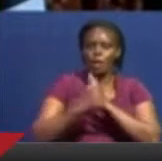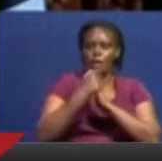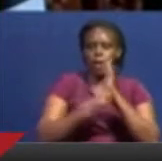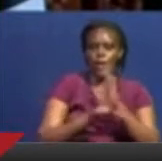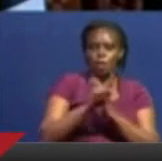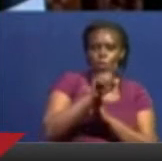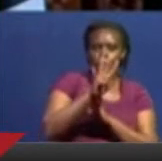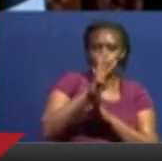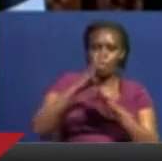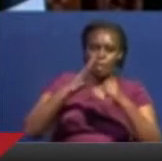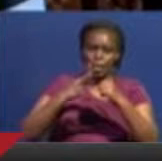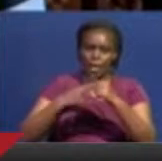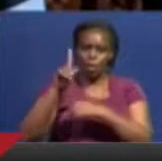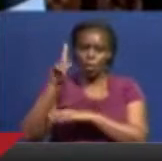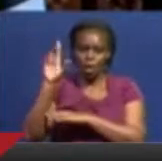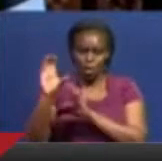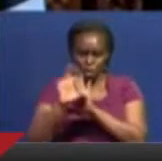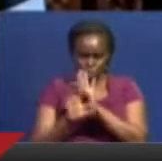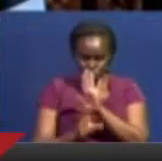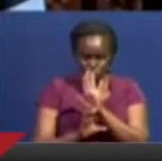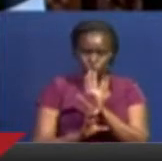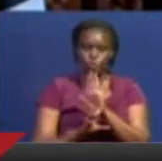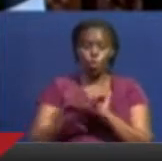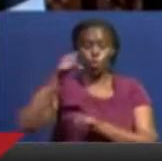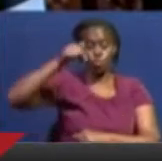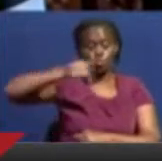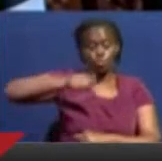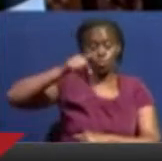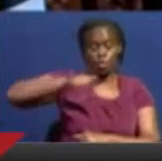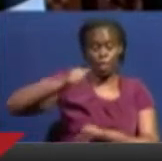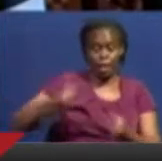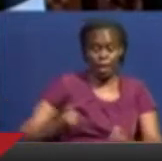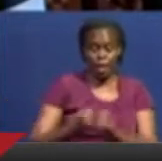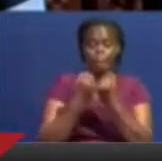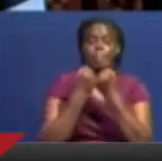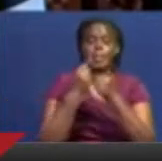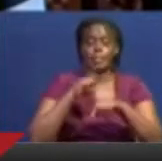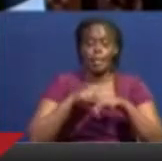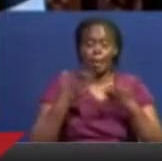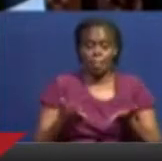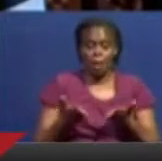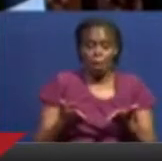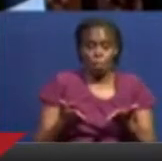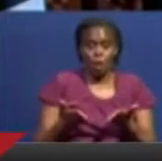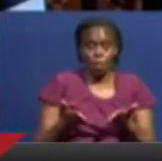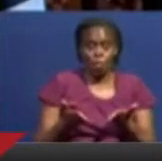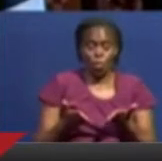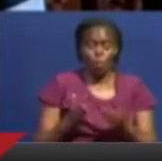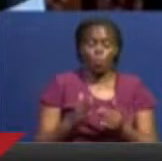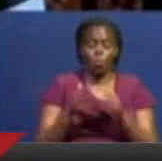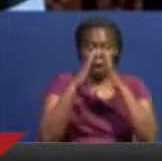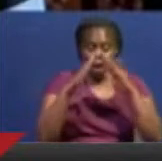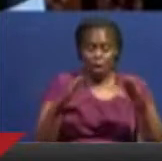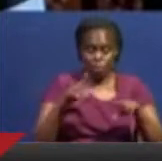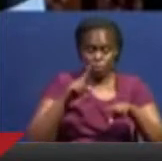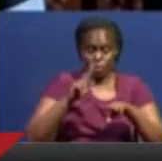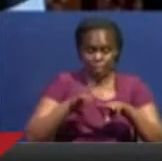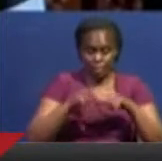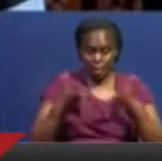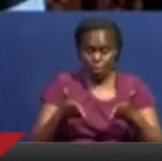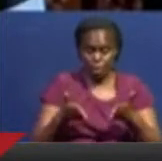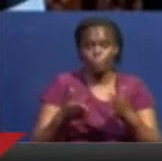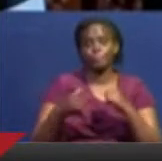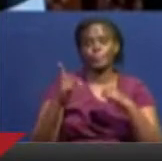Article 149(1) of the Constitution be taken today during this sitting of the House.